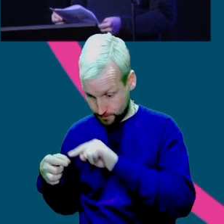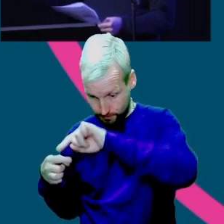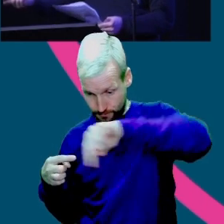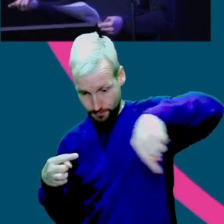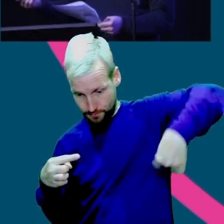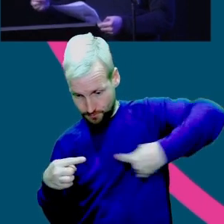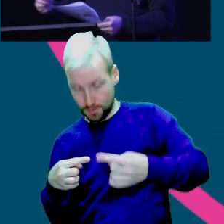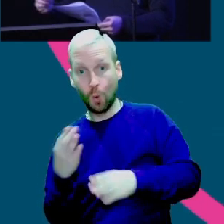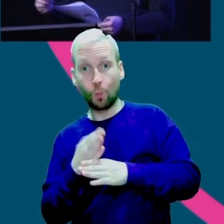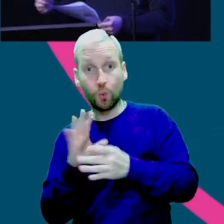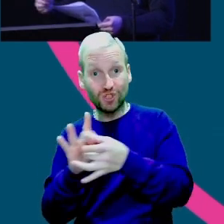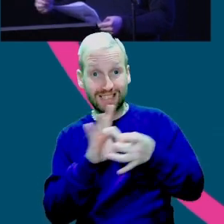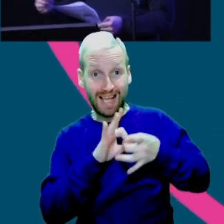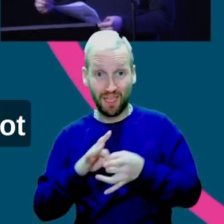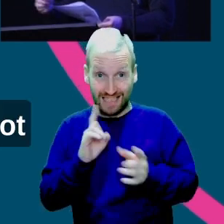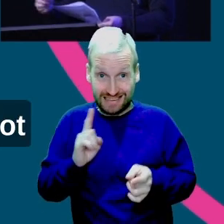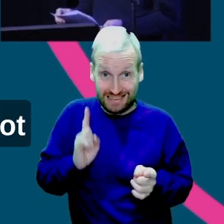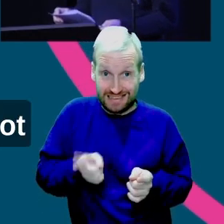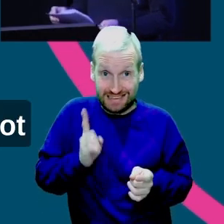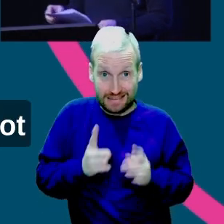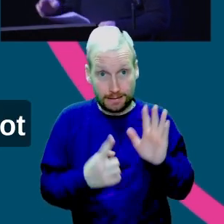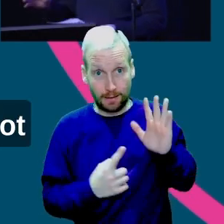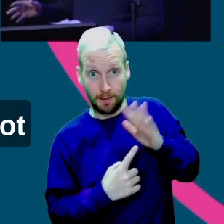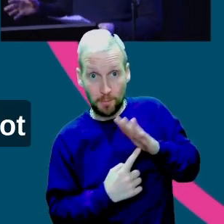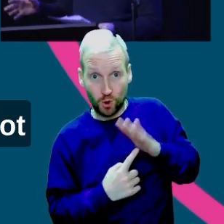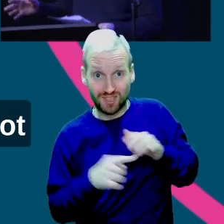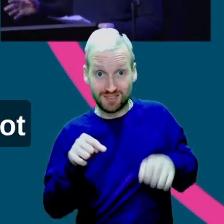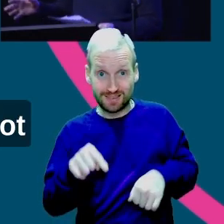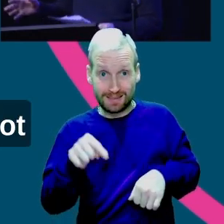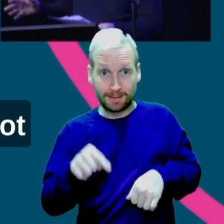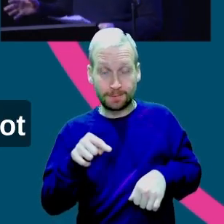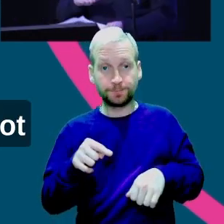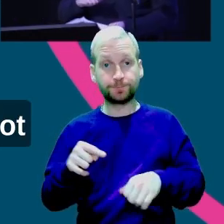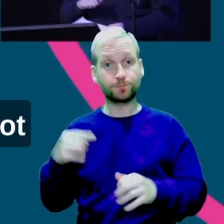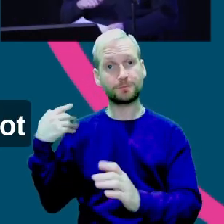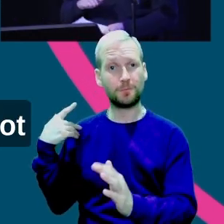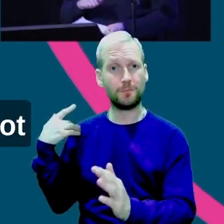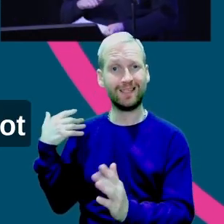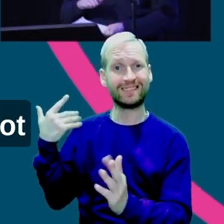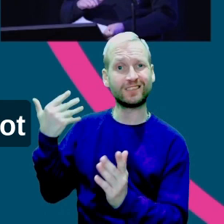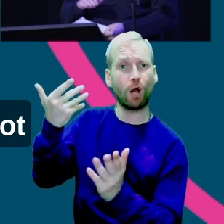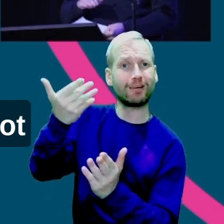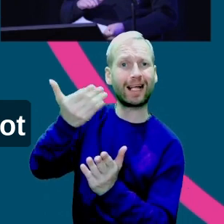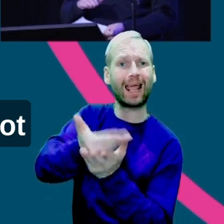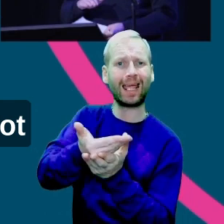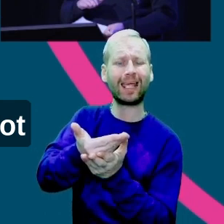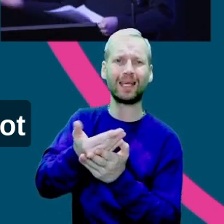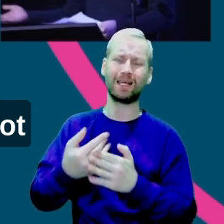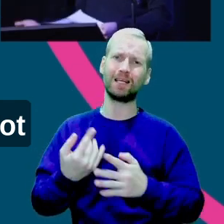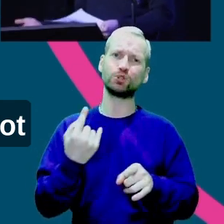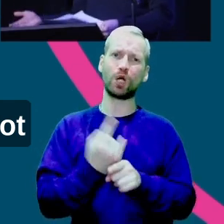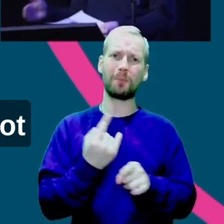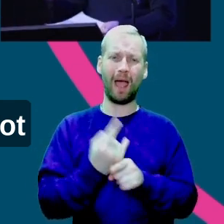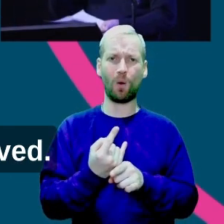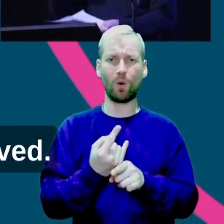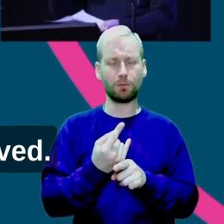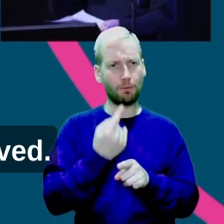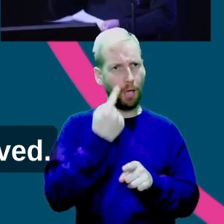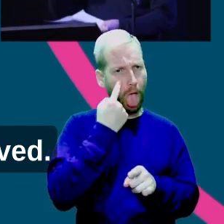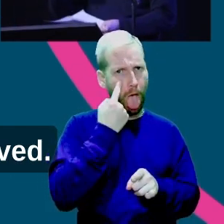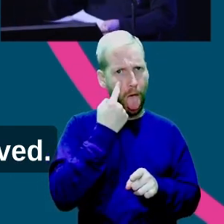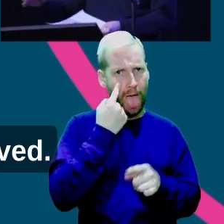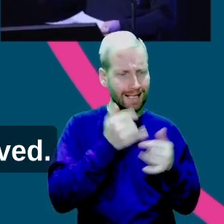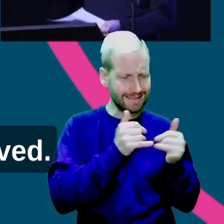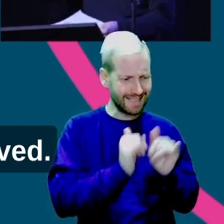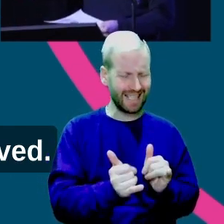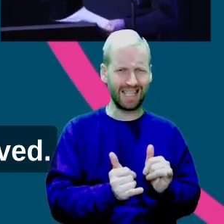So if I could move on to the next slide. And historically, when we talked about sort of pilot schemes, often they